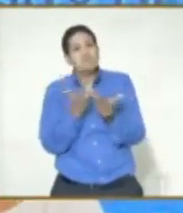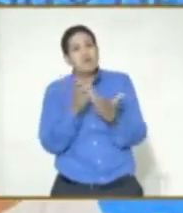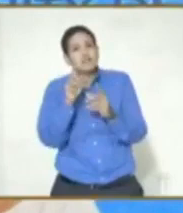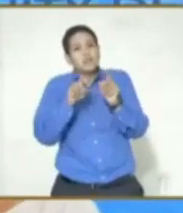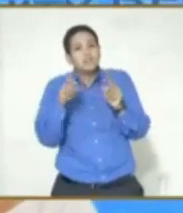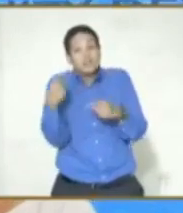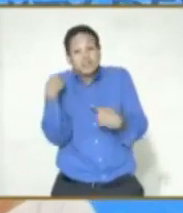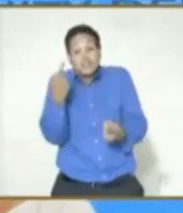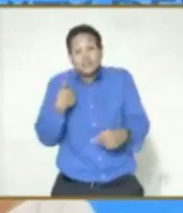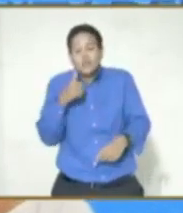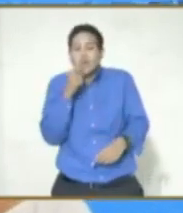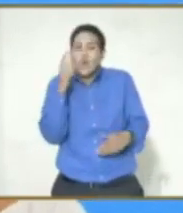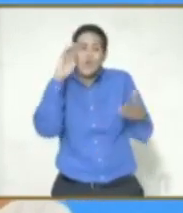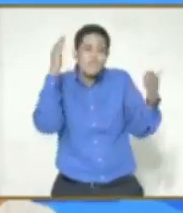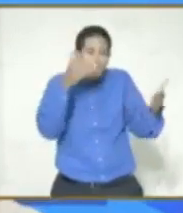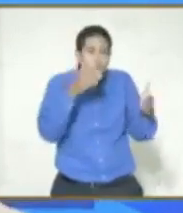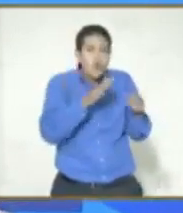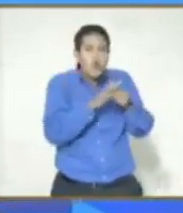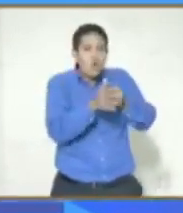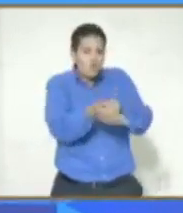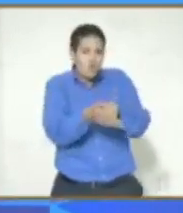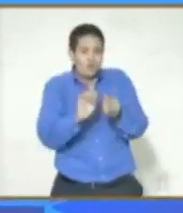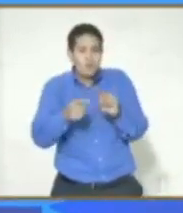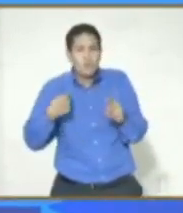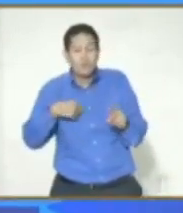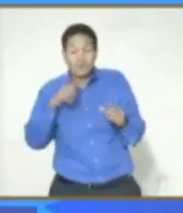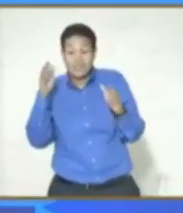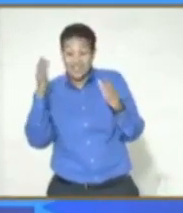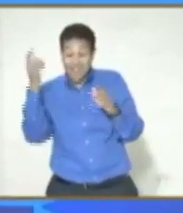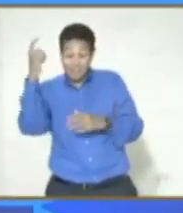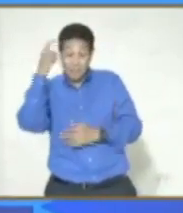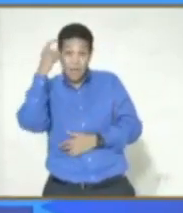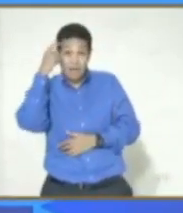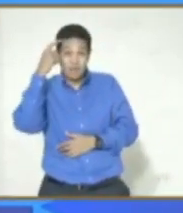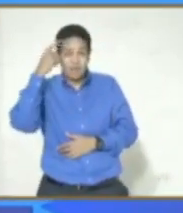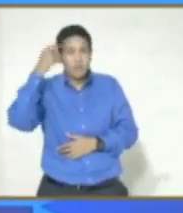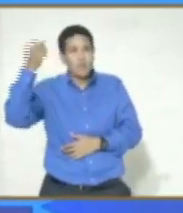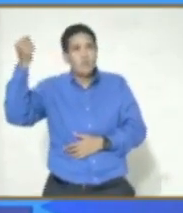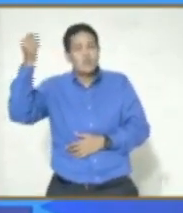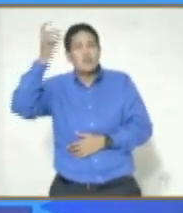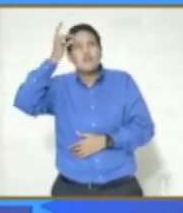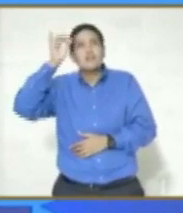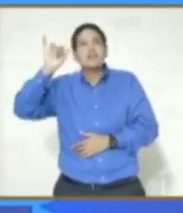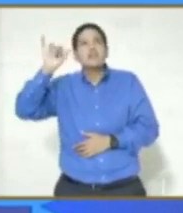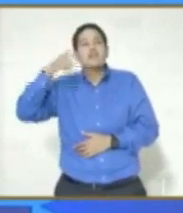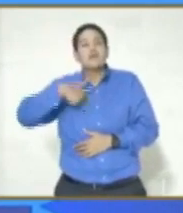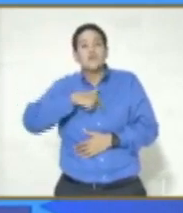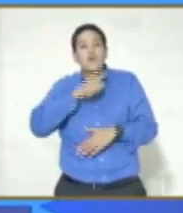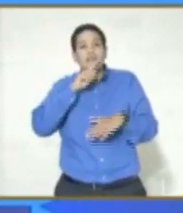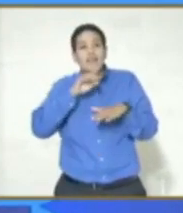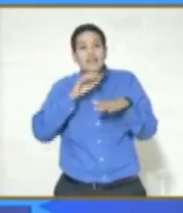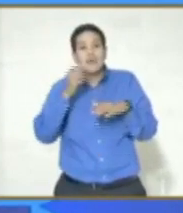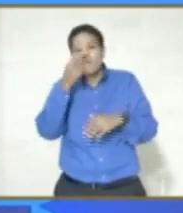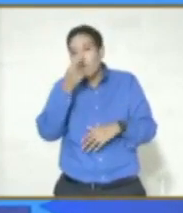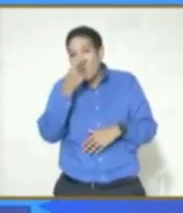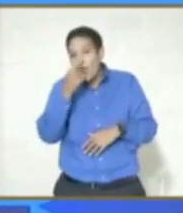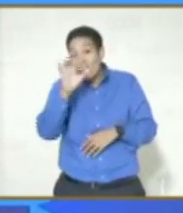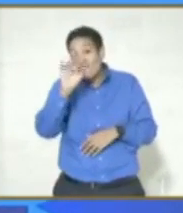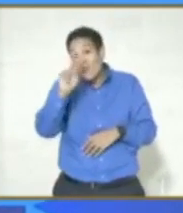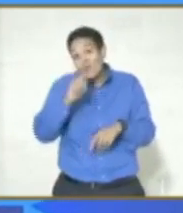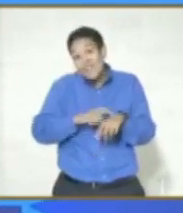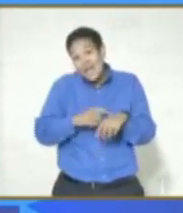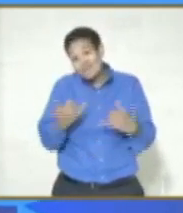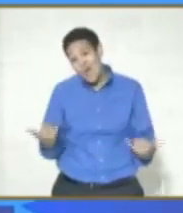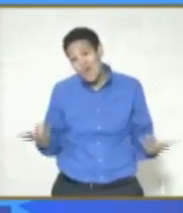not only dealing with COVID, but we also have to be mindful that we're also in the influenza season. So we're also